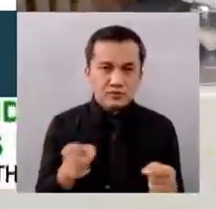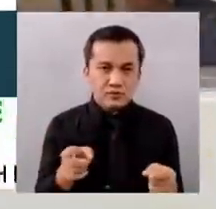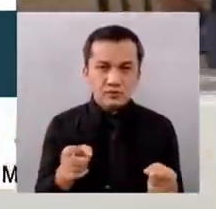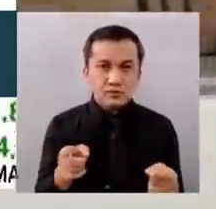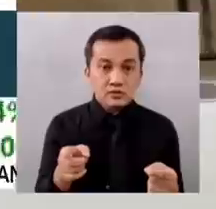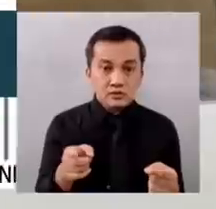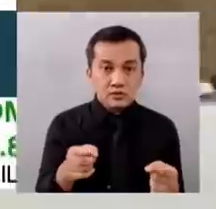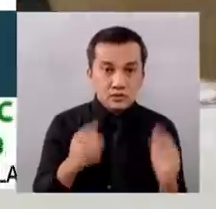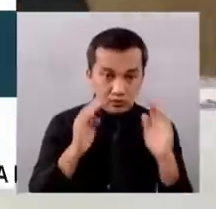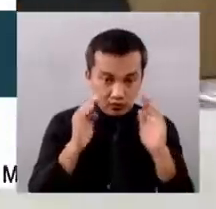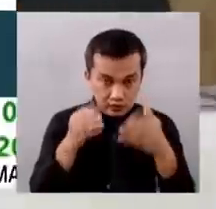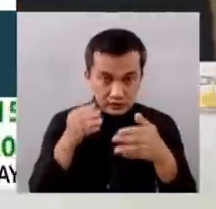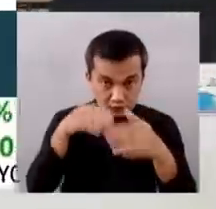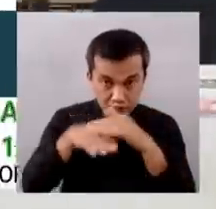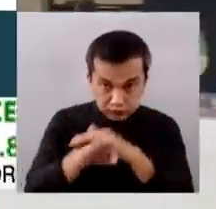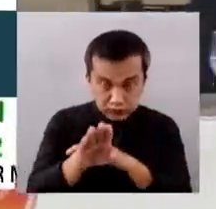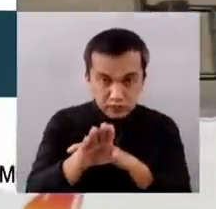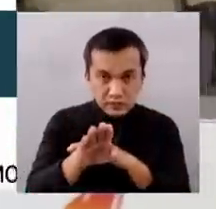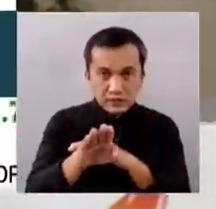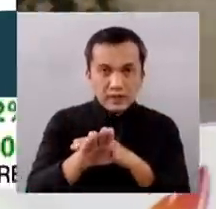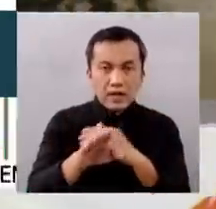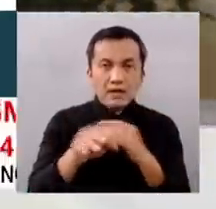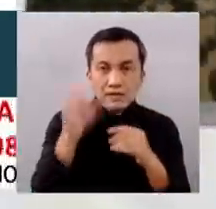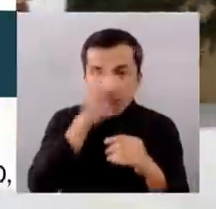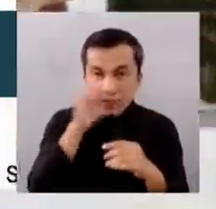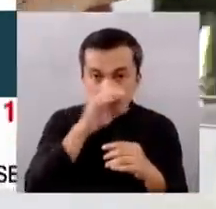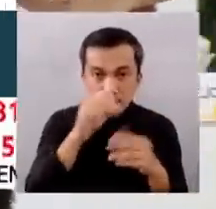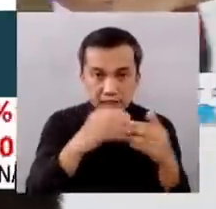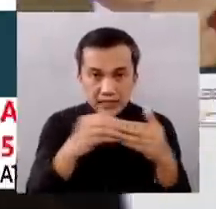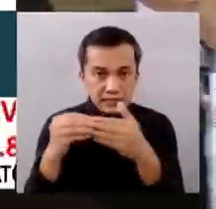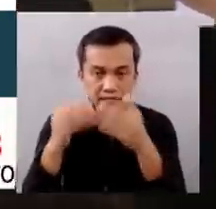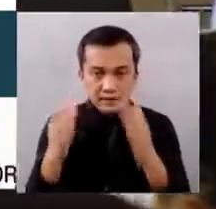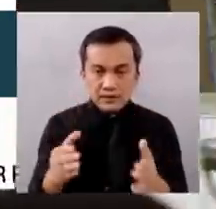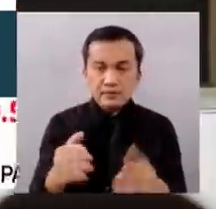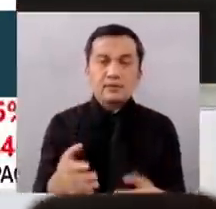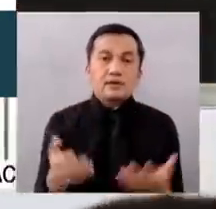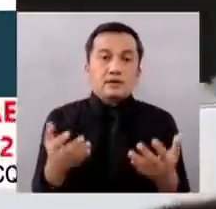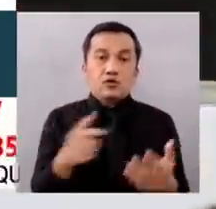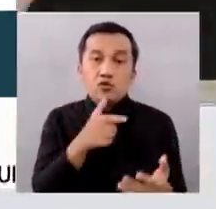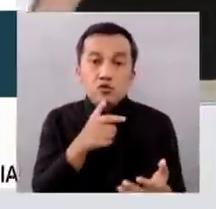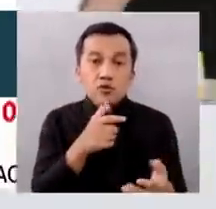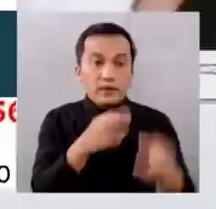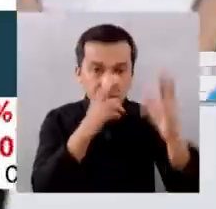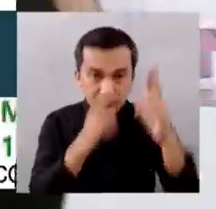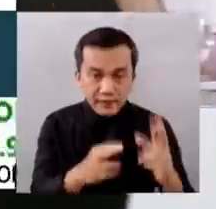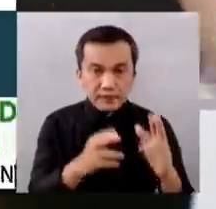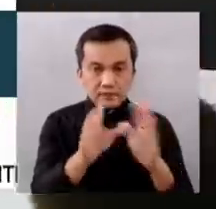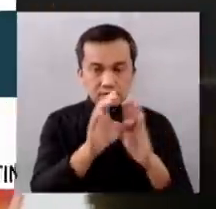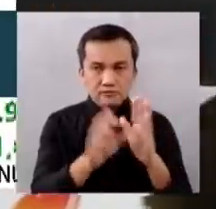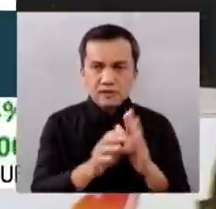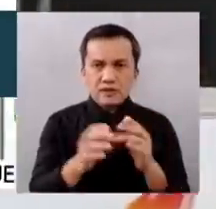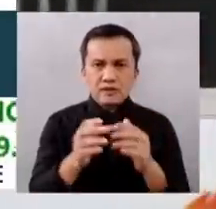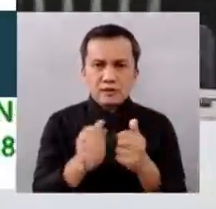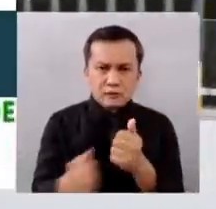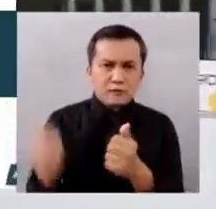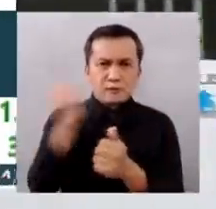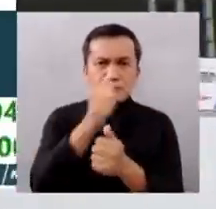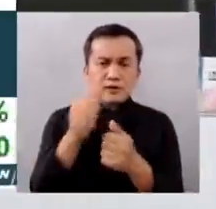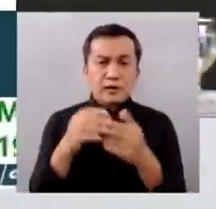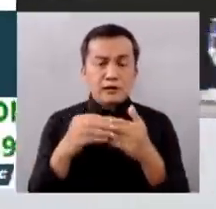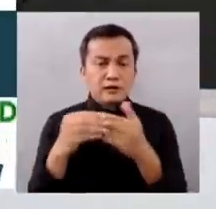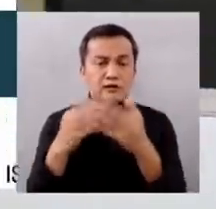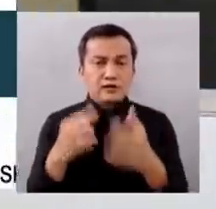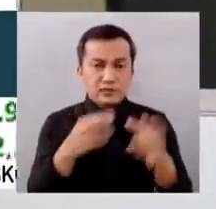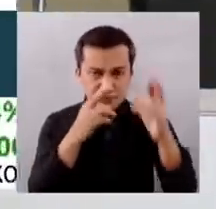What we are looking forward to is a leader that will respect the Constitution, a leader that will respect the sovereign rights